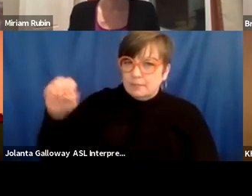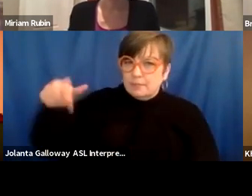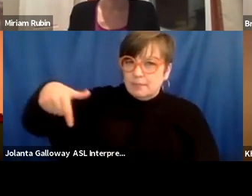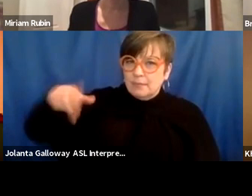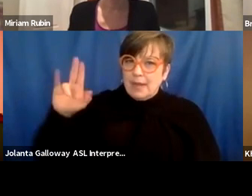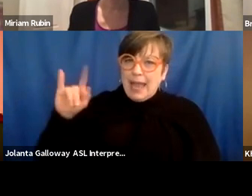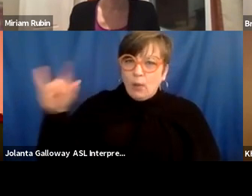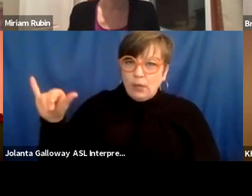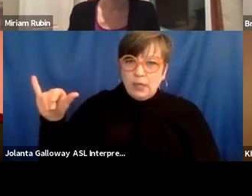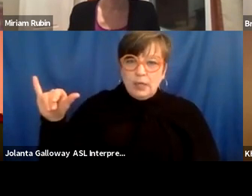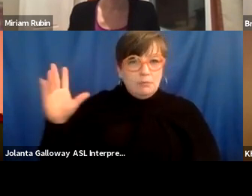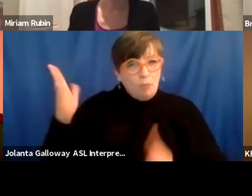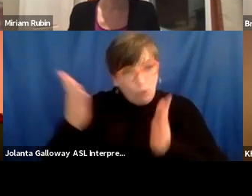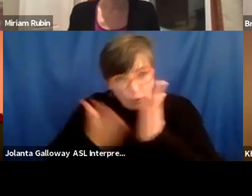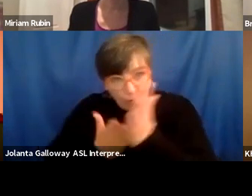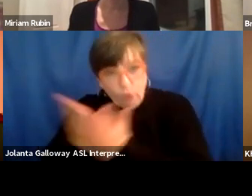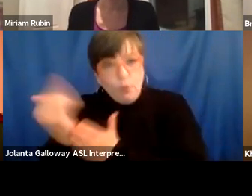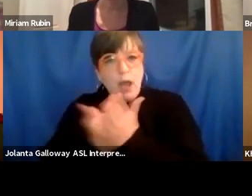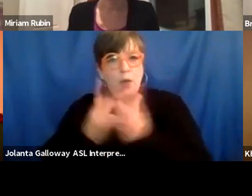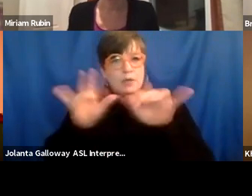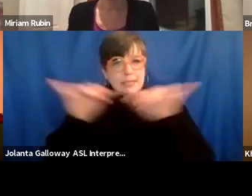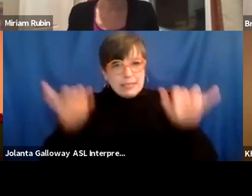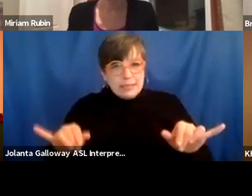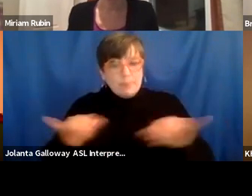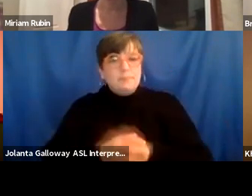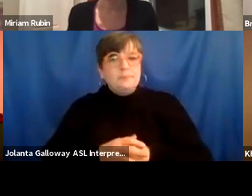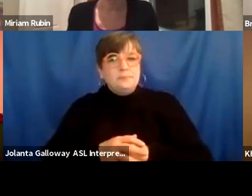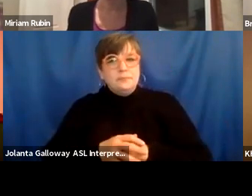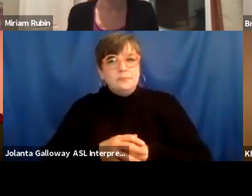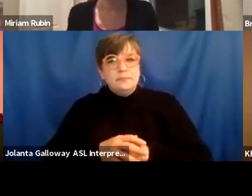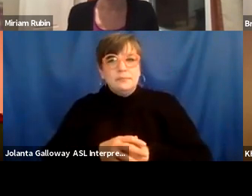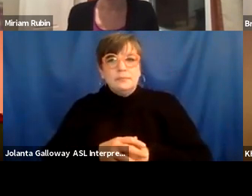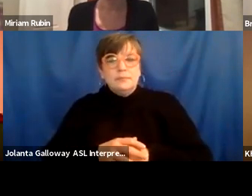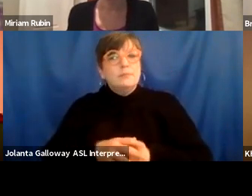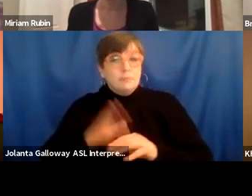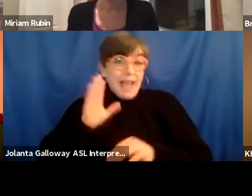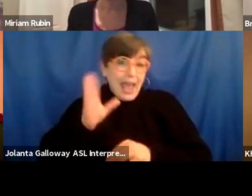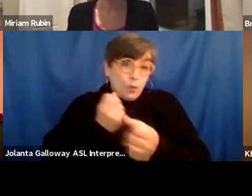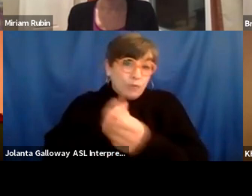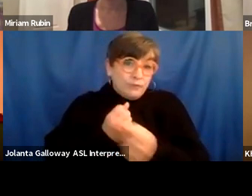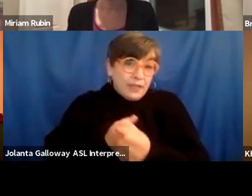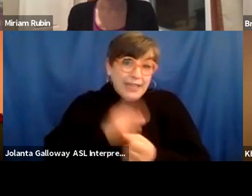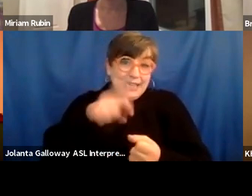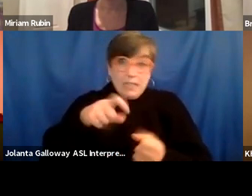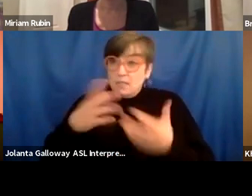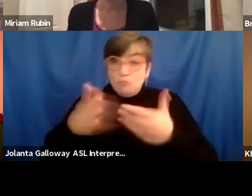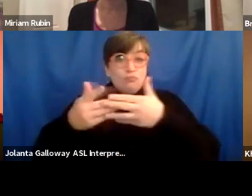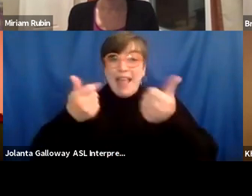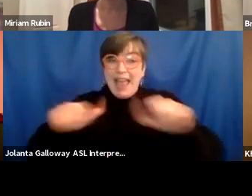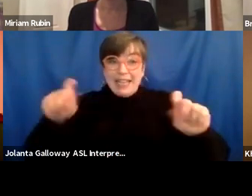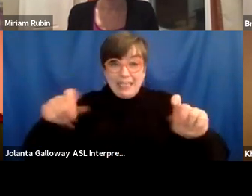that we're funding the needs of similar students in other settings as we would in the exam schools.